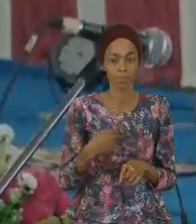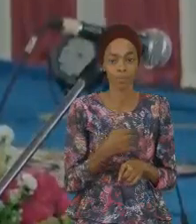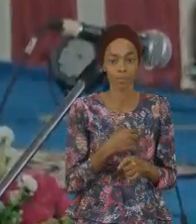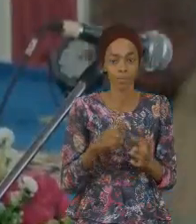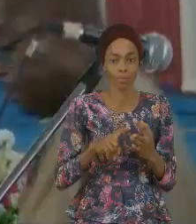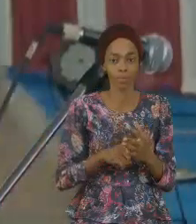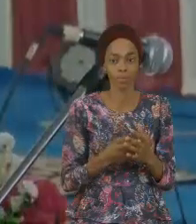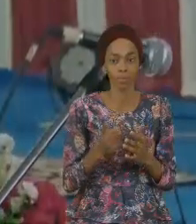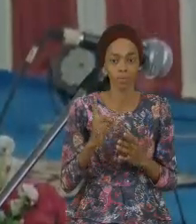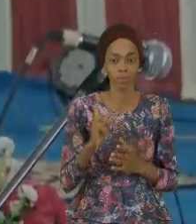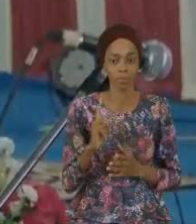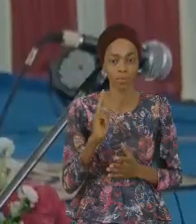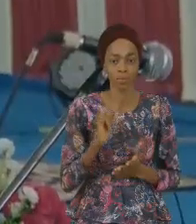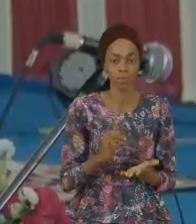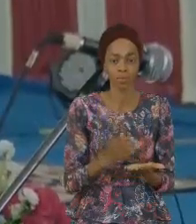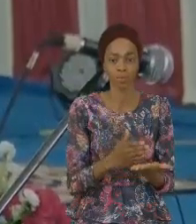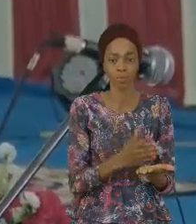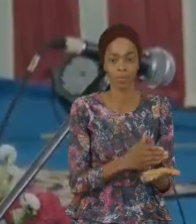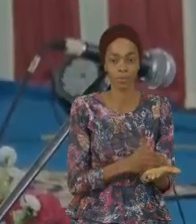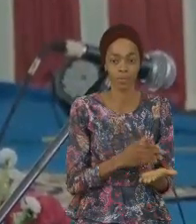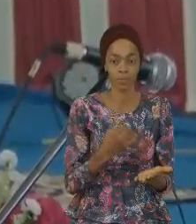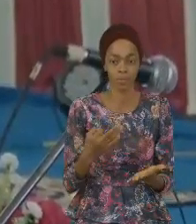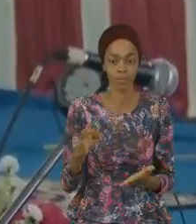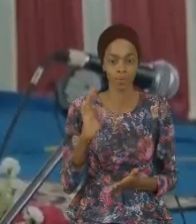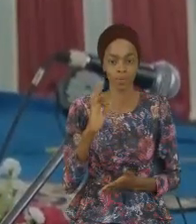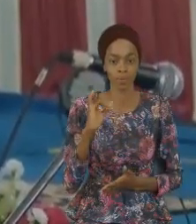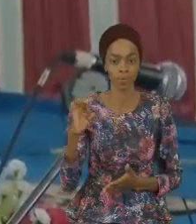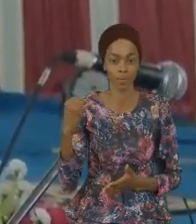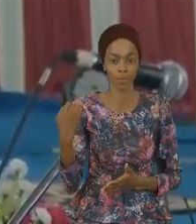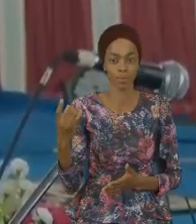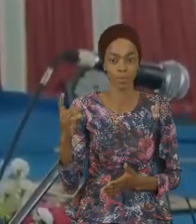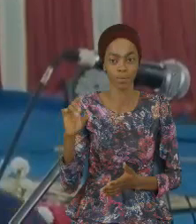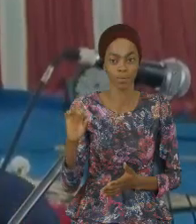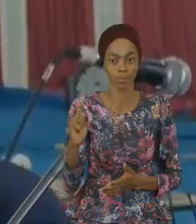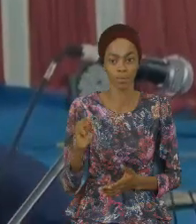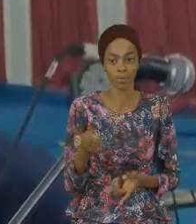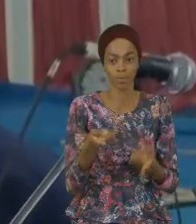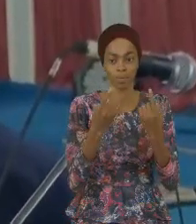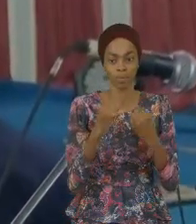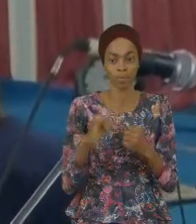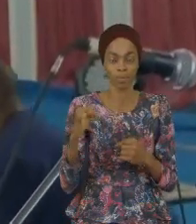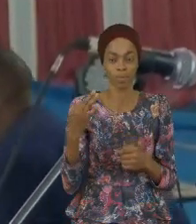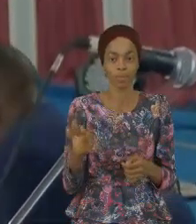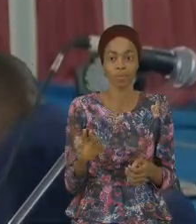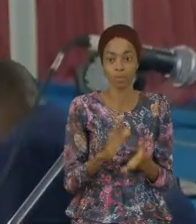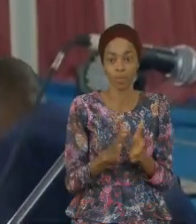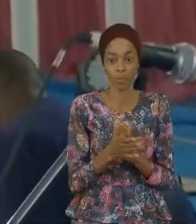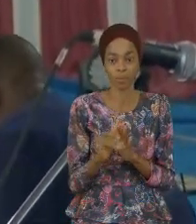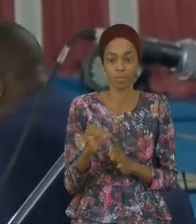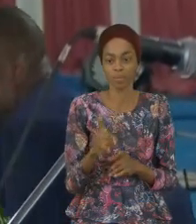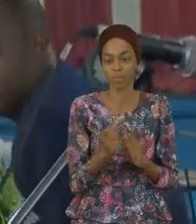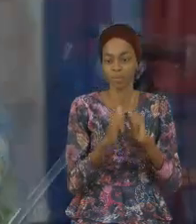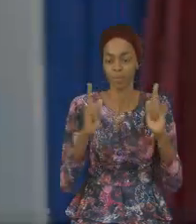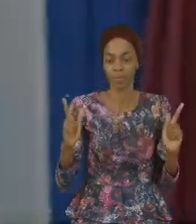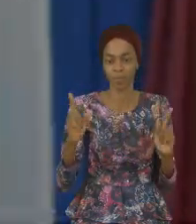the series of messages on becoming an excellent minister. And I